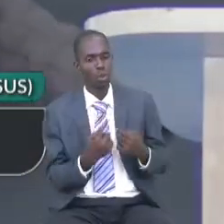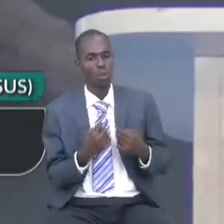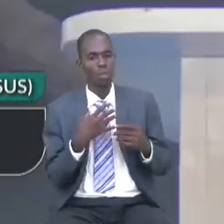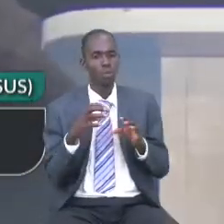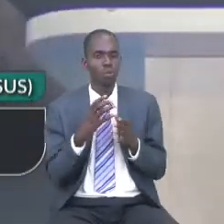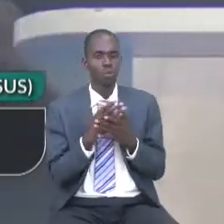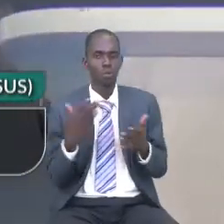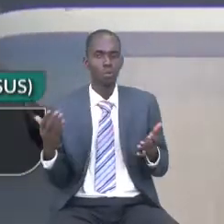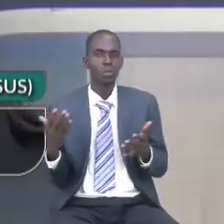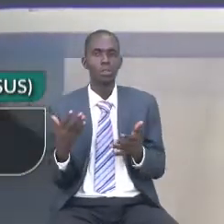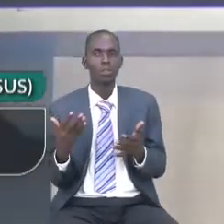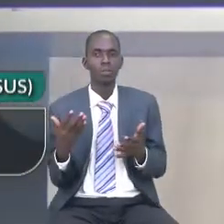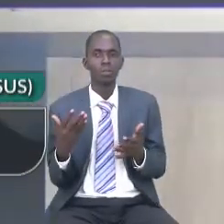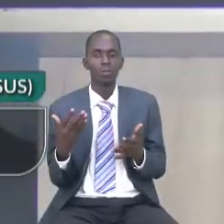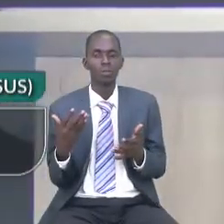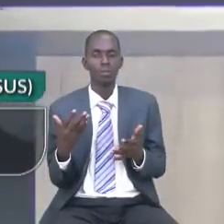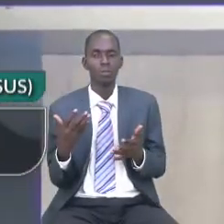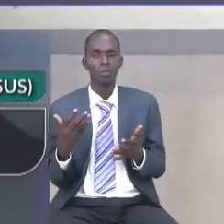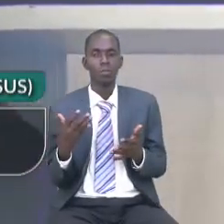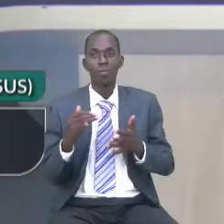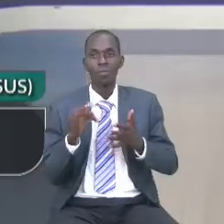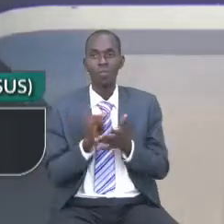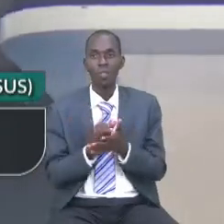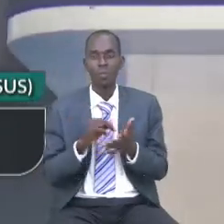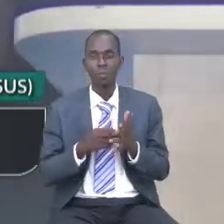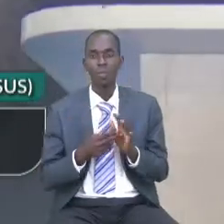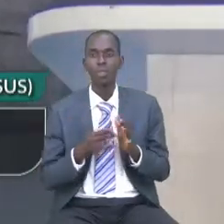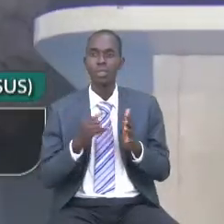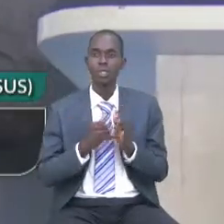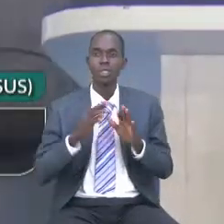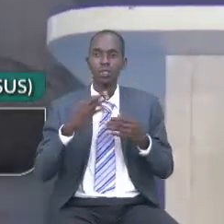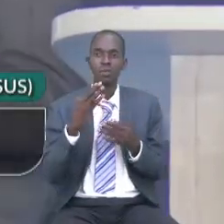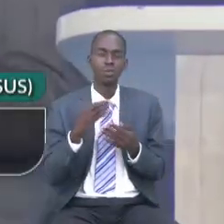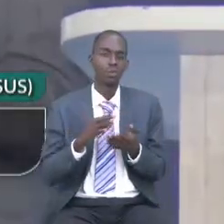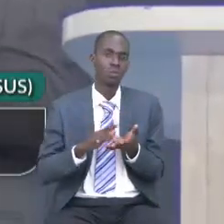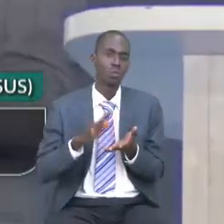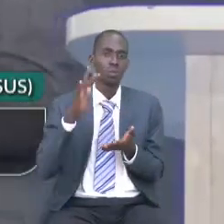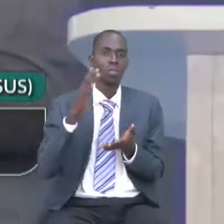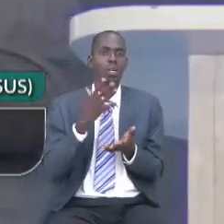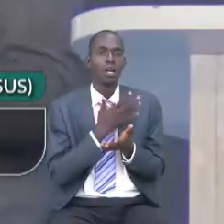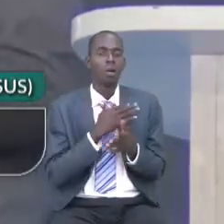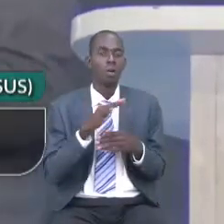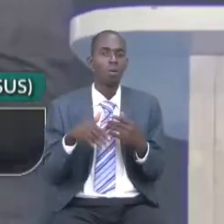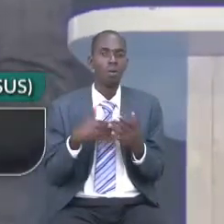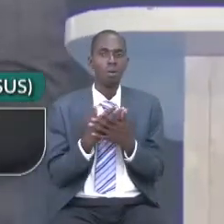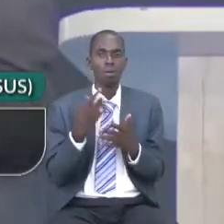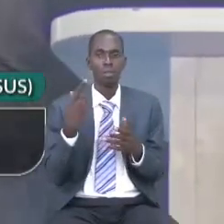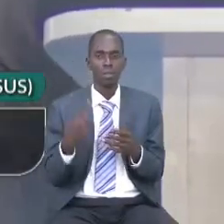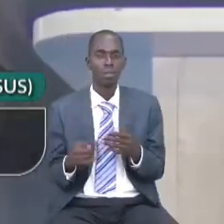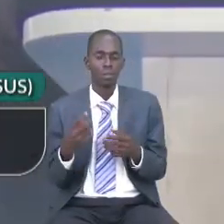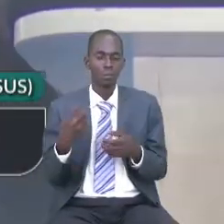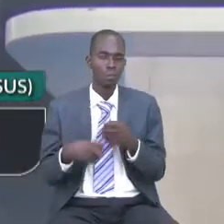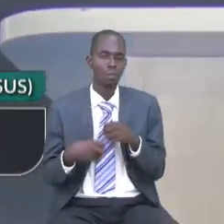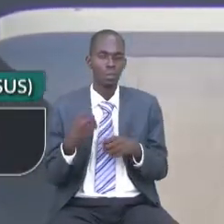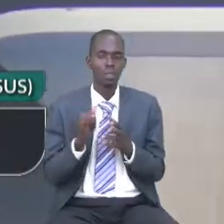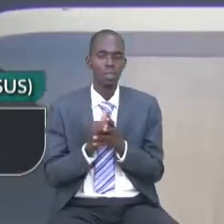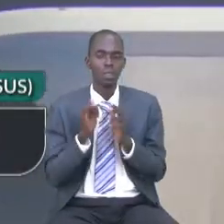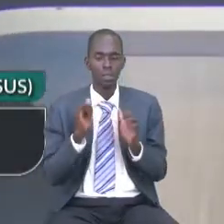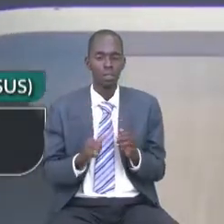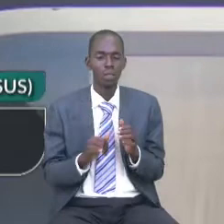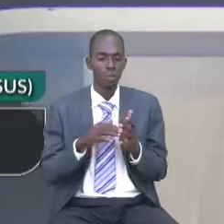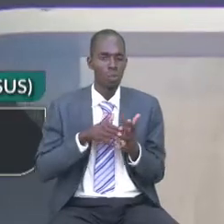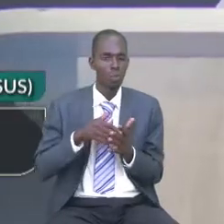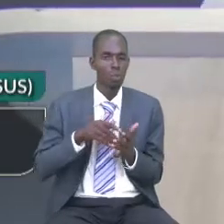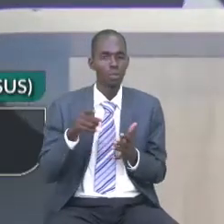do anything like that. That way, he purifies you. And all the deficiency that will weaken you and make you like you don't